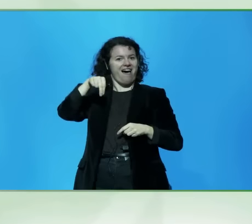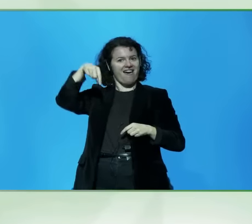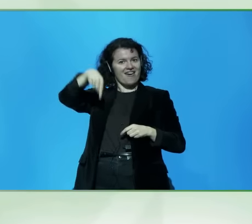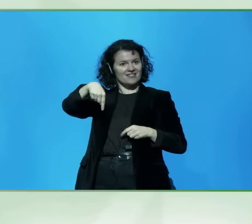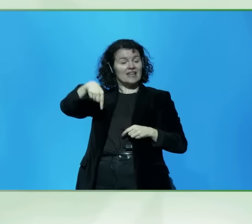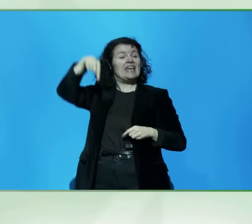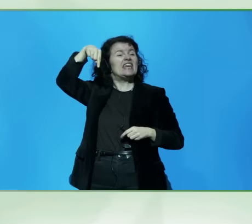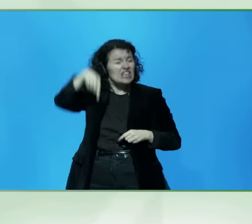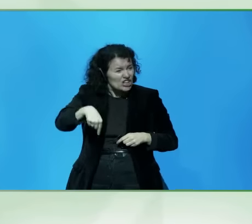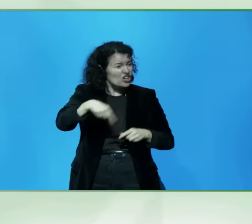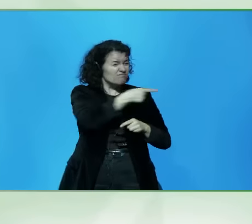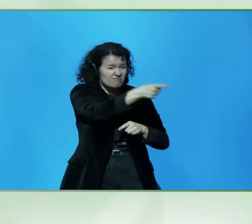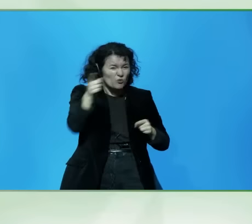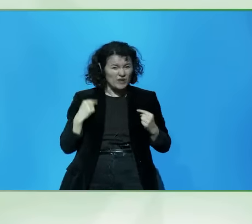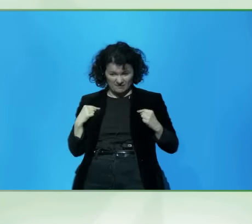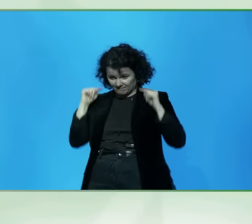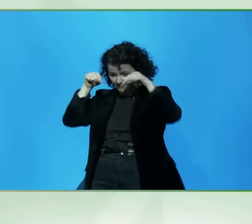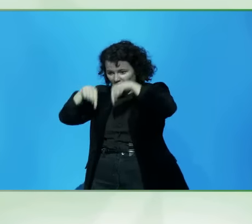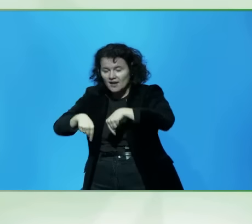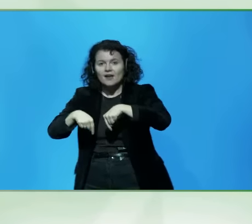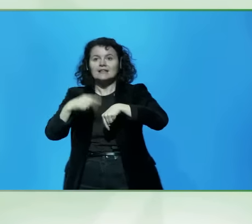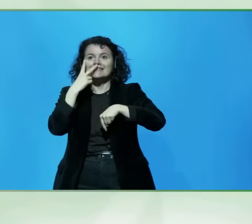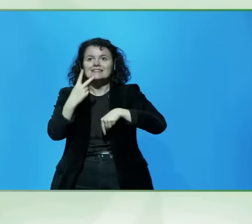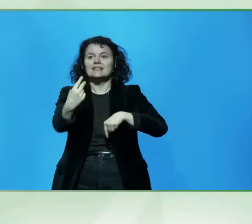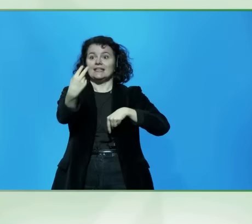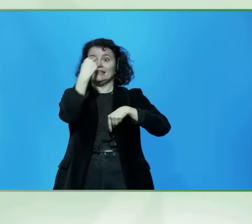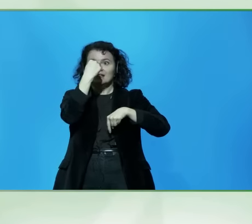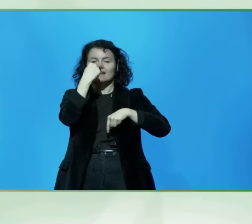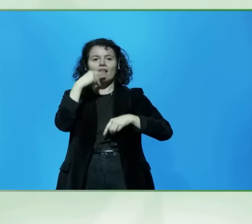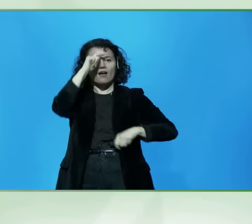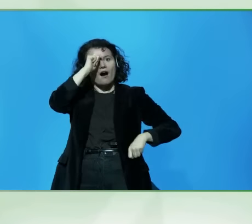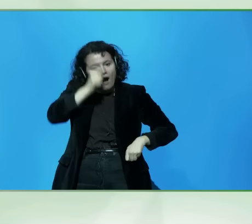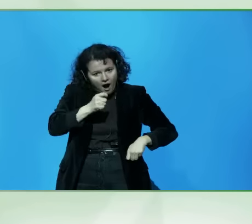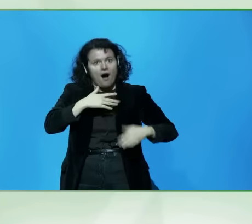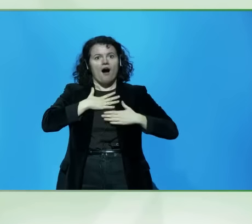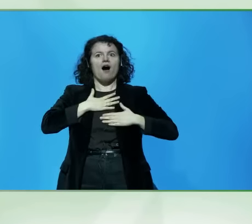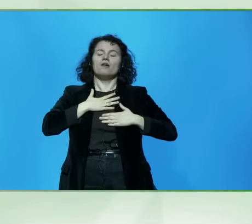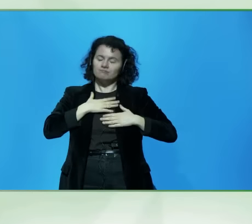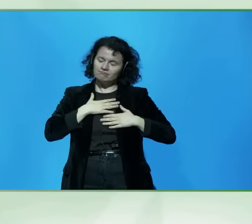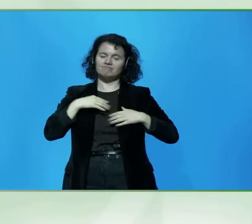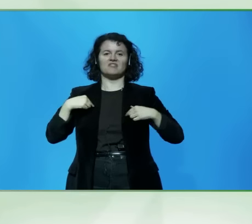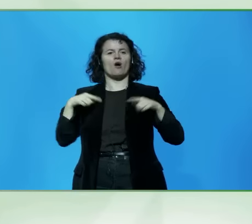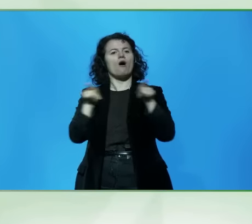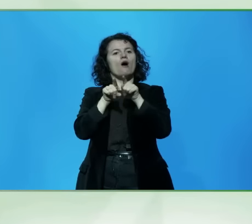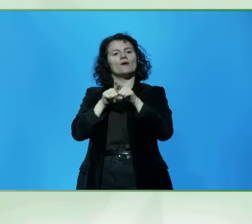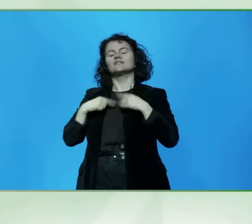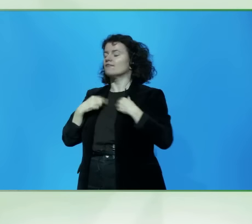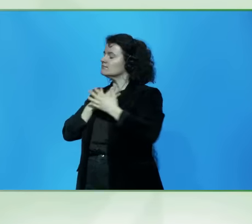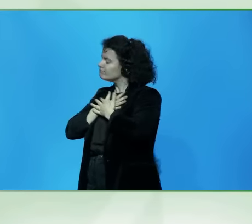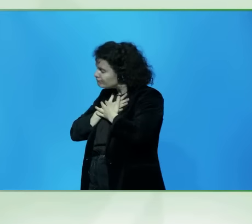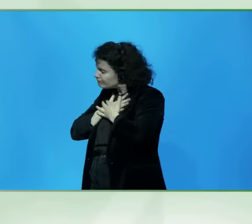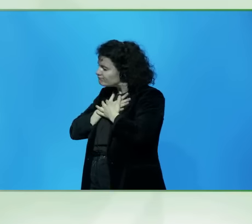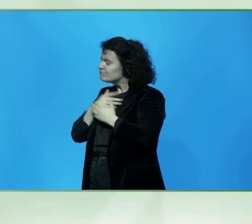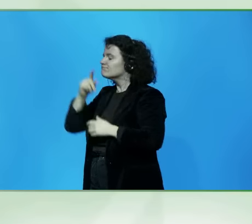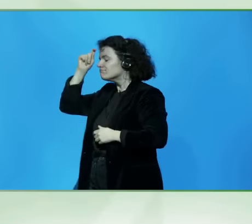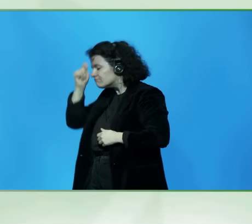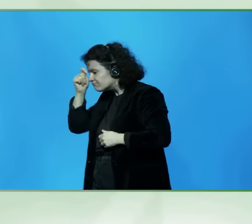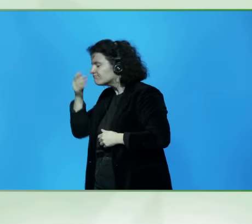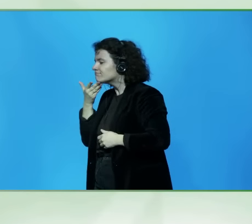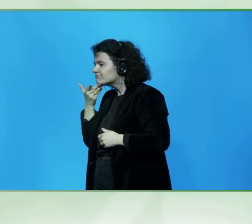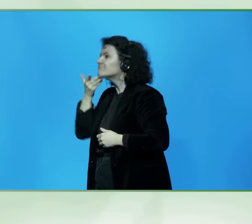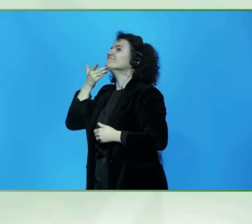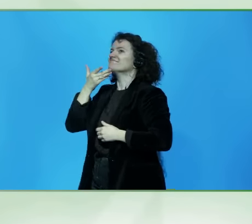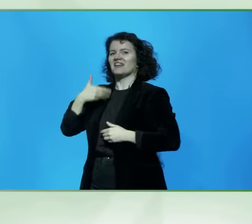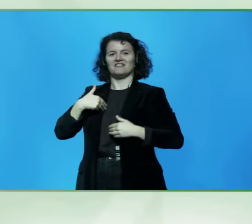are valued, and where we are heard, embraced with love and dignity. So without a further